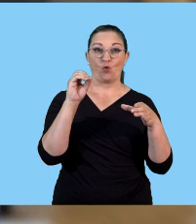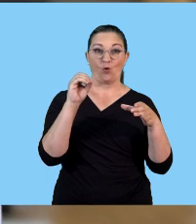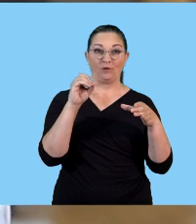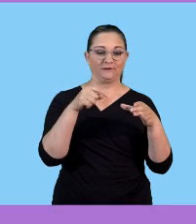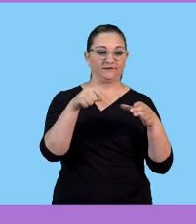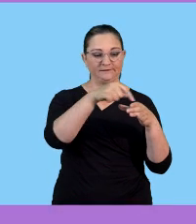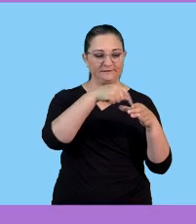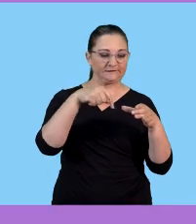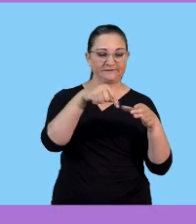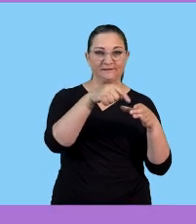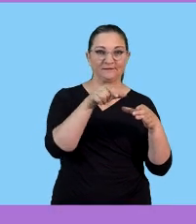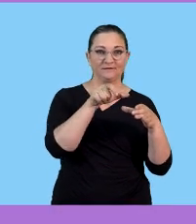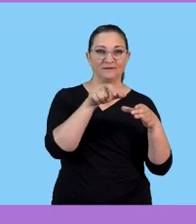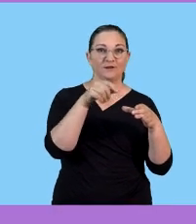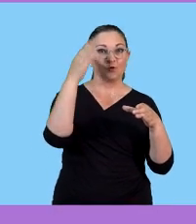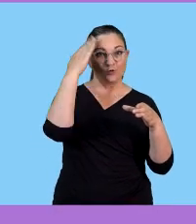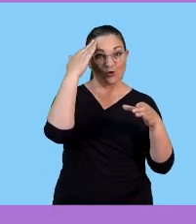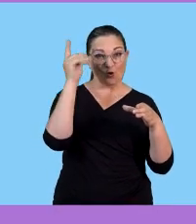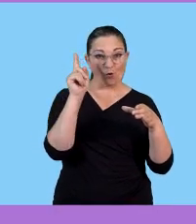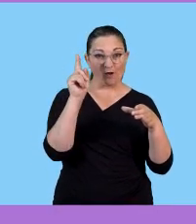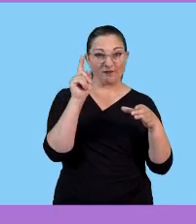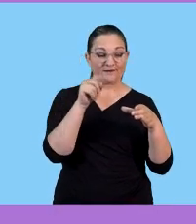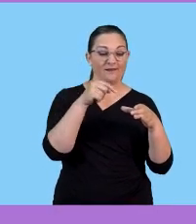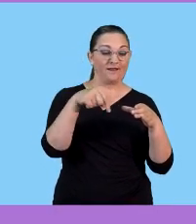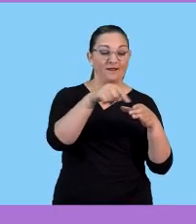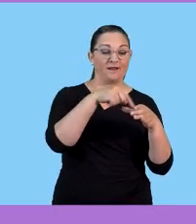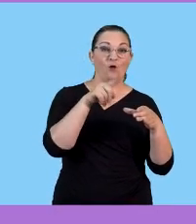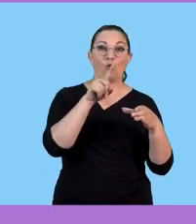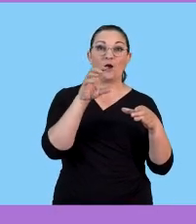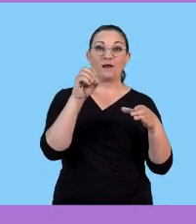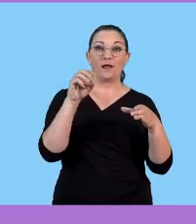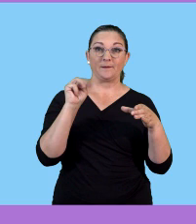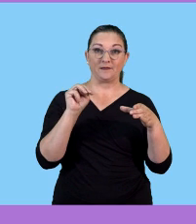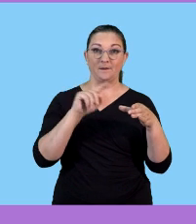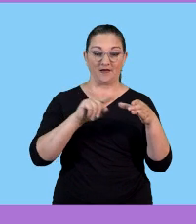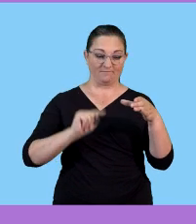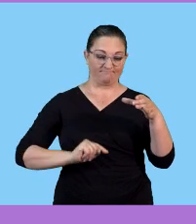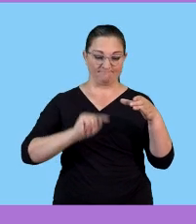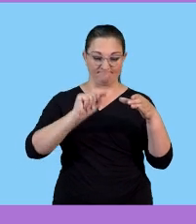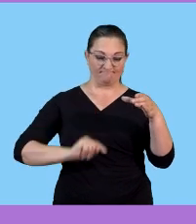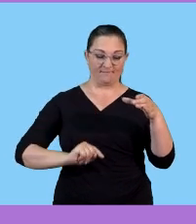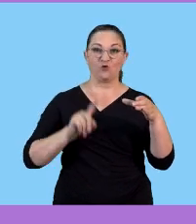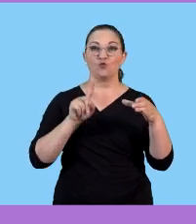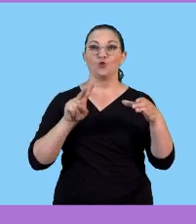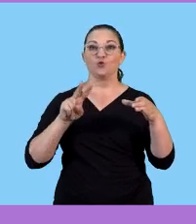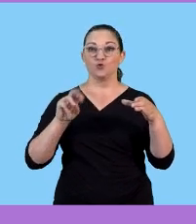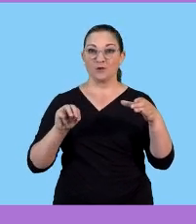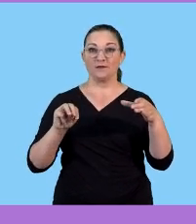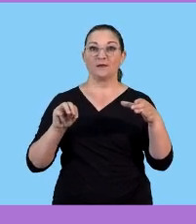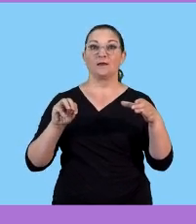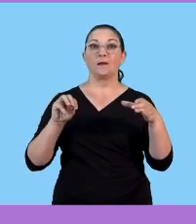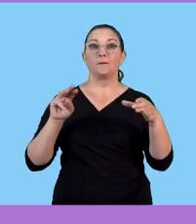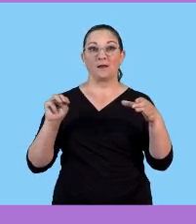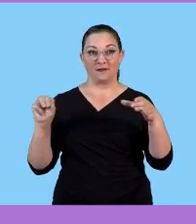Circles. And a height of 120 millimeters. A cardboard box is